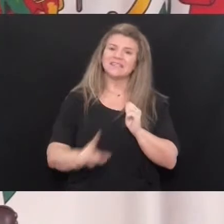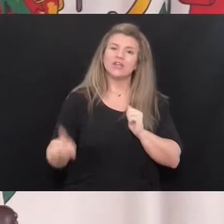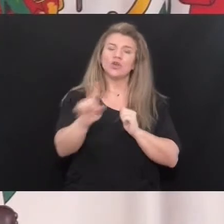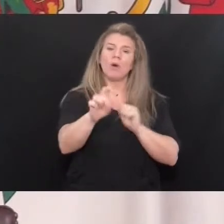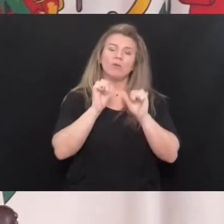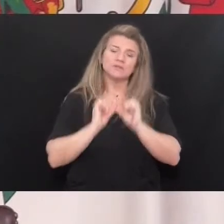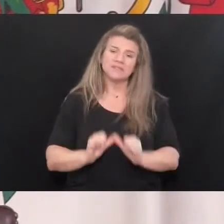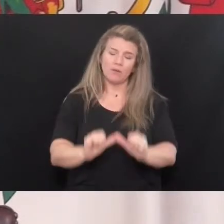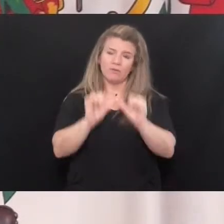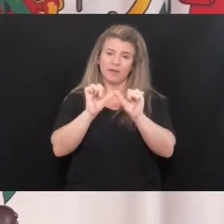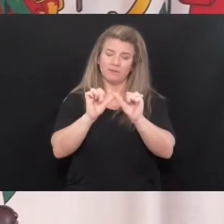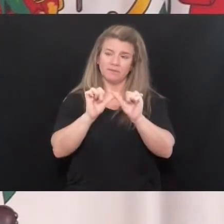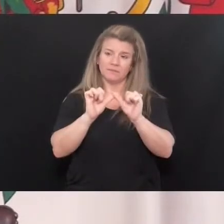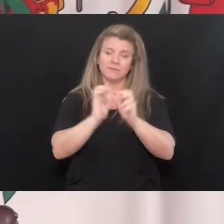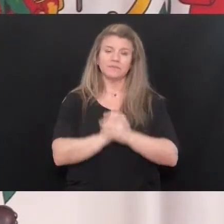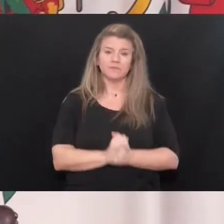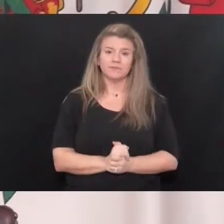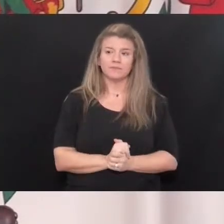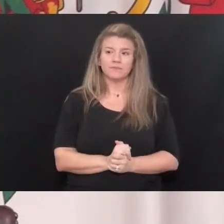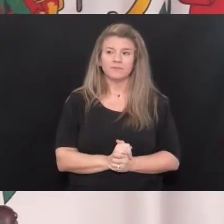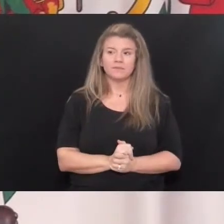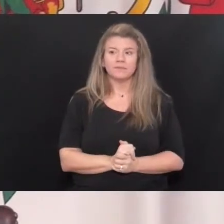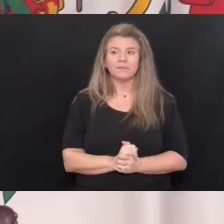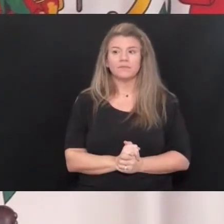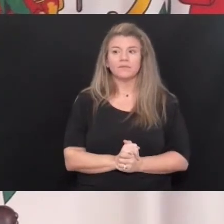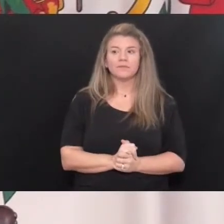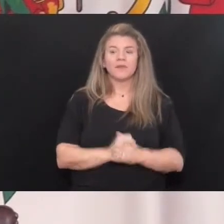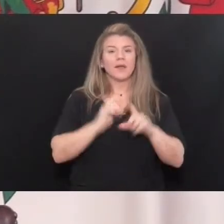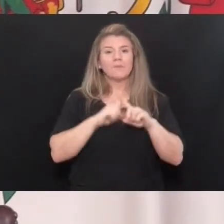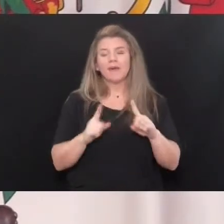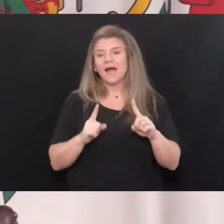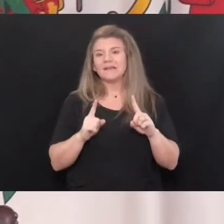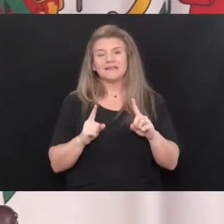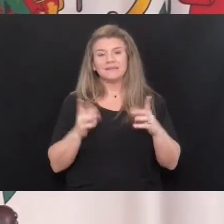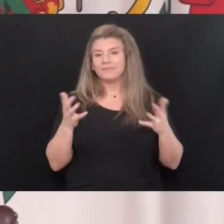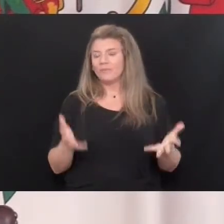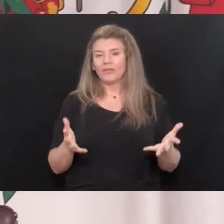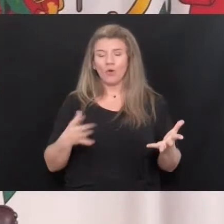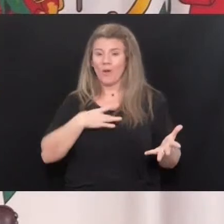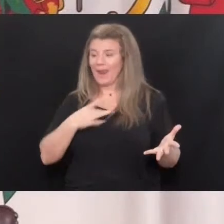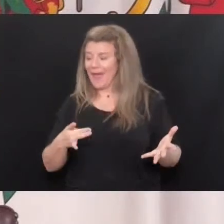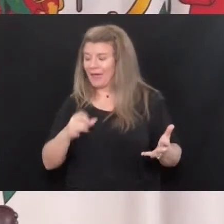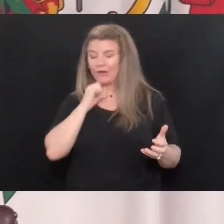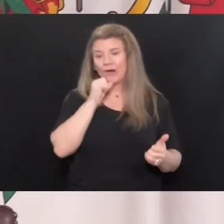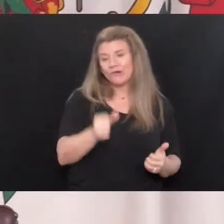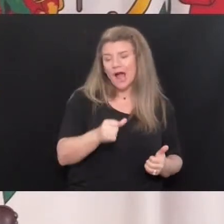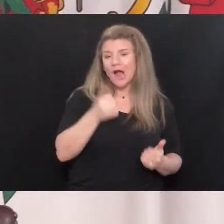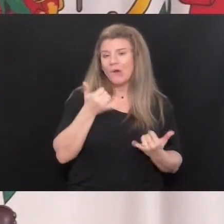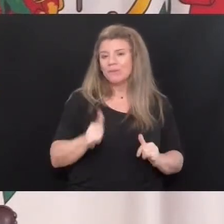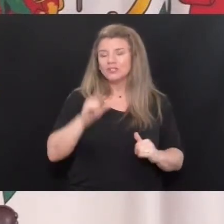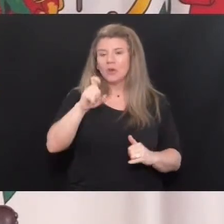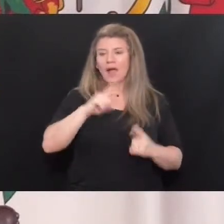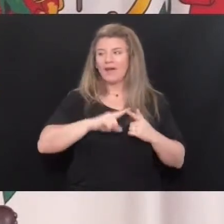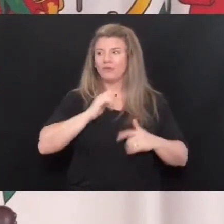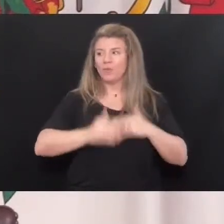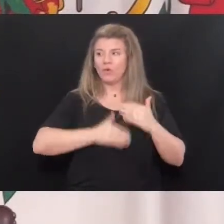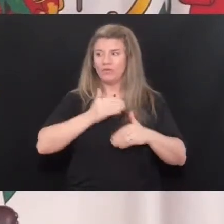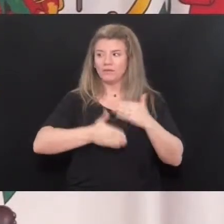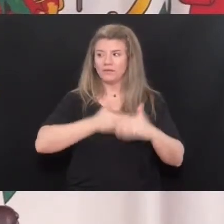them. But whether we like it or not, we still got to move north, do we